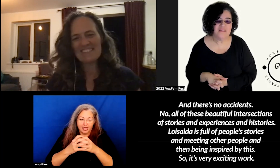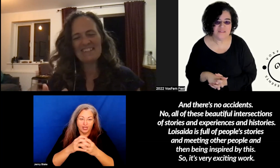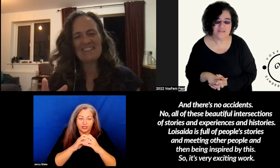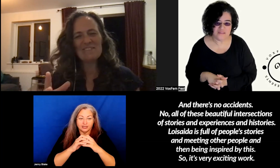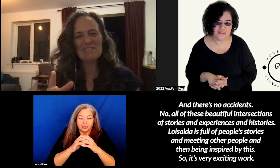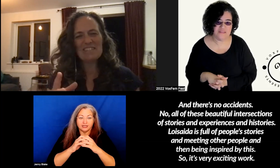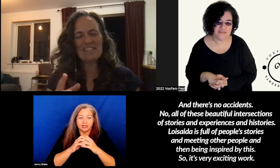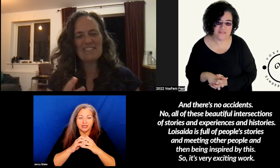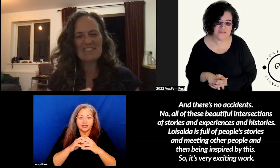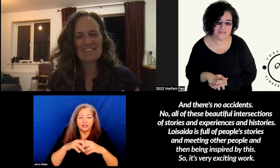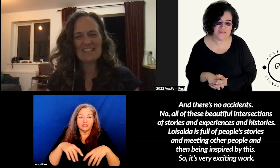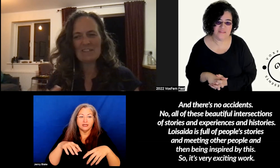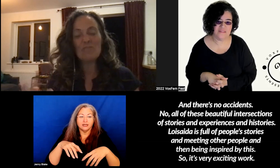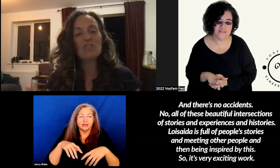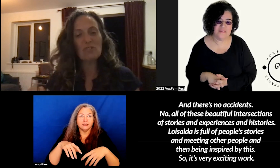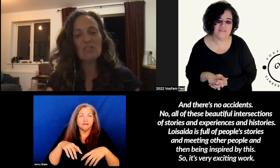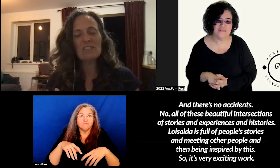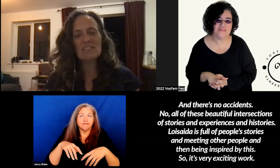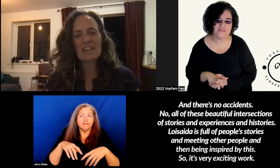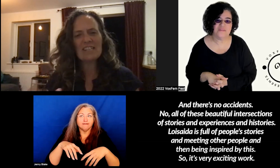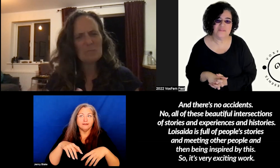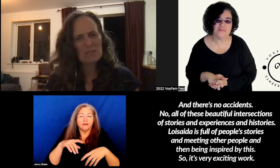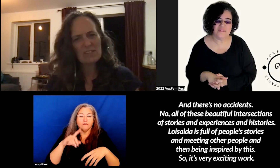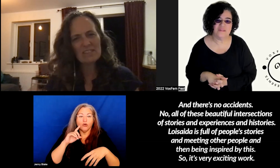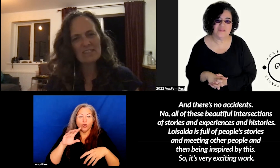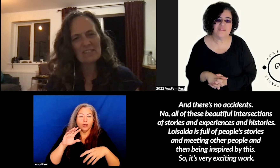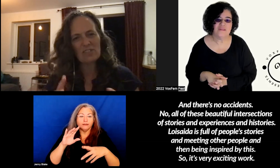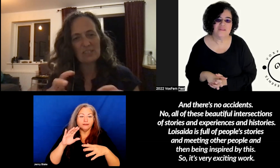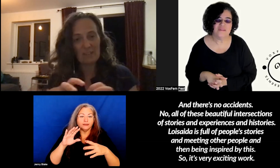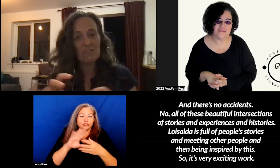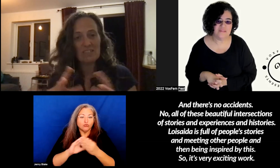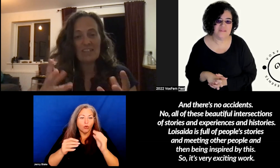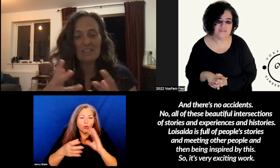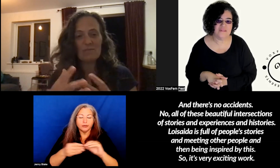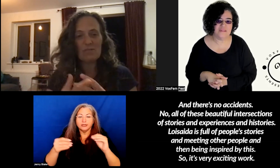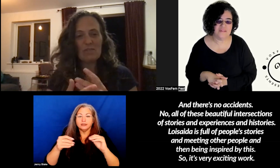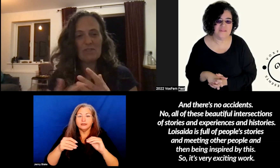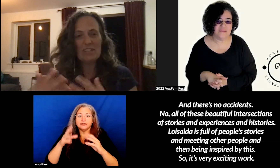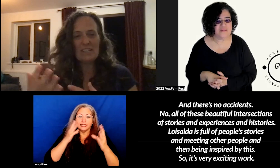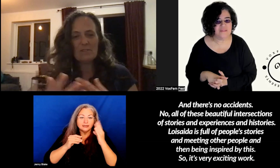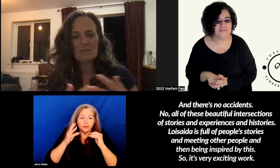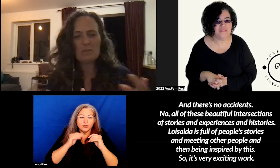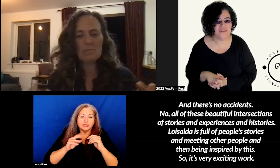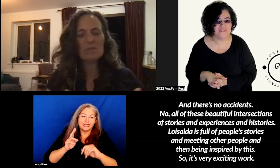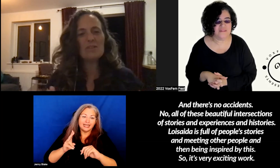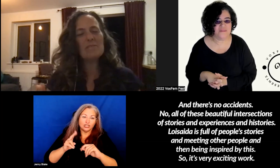intersections of... Yes. Of stories and experiences and histories. Lower East Side is full of